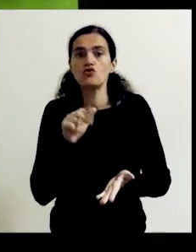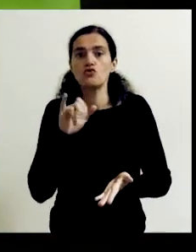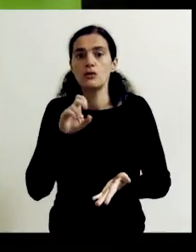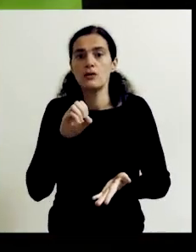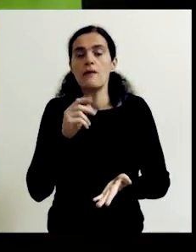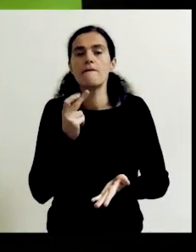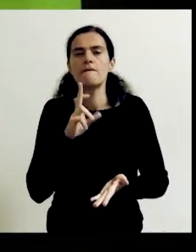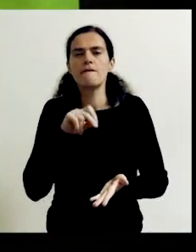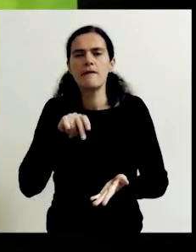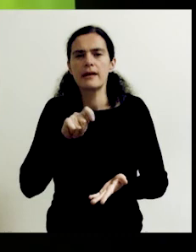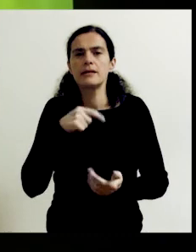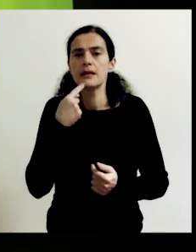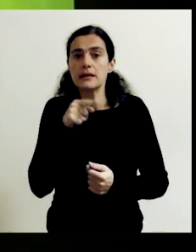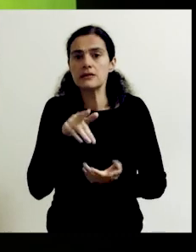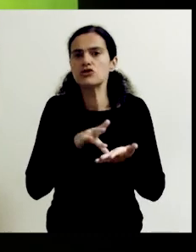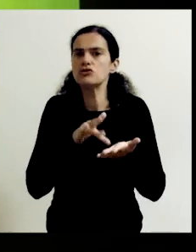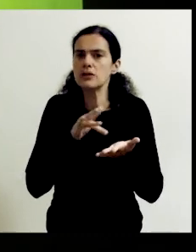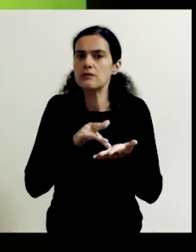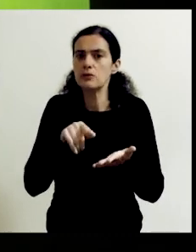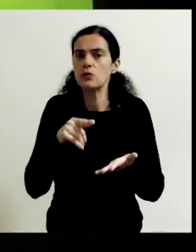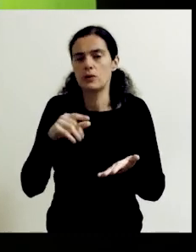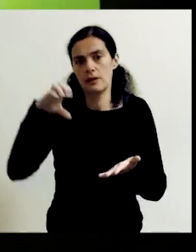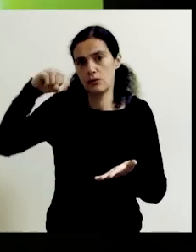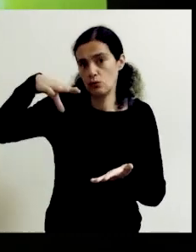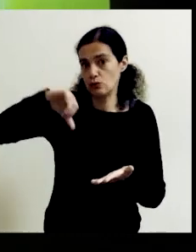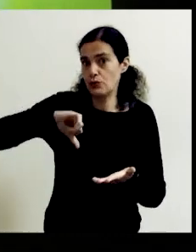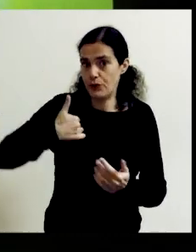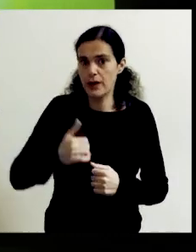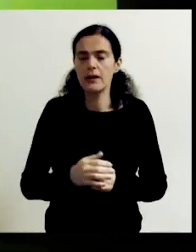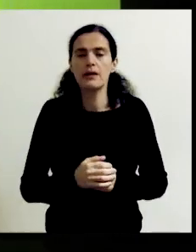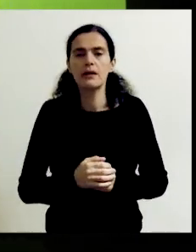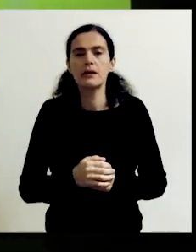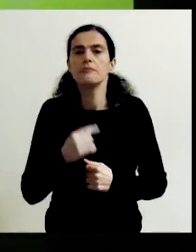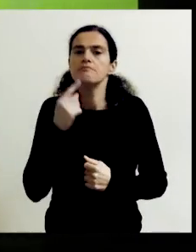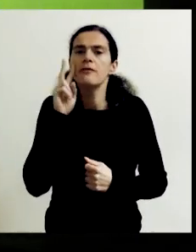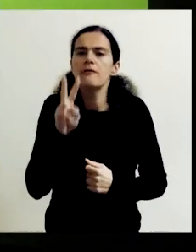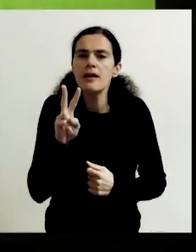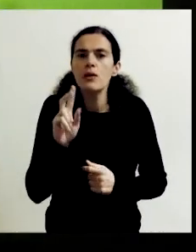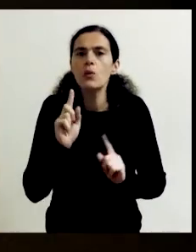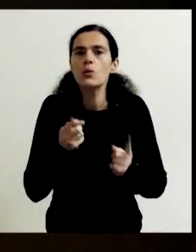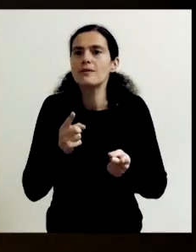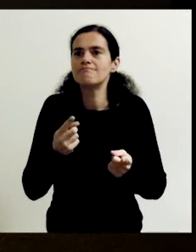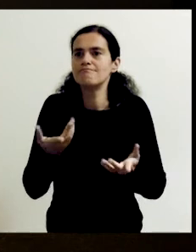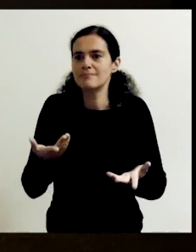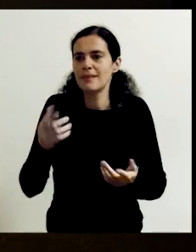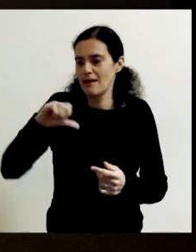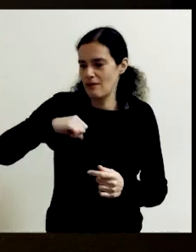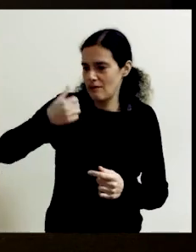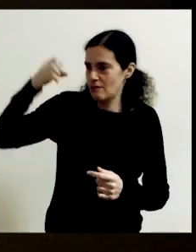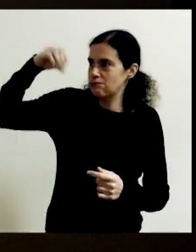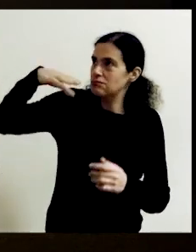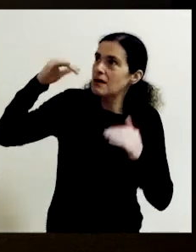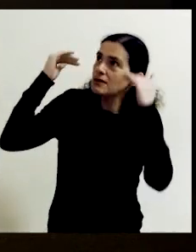writer Jules Verne in this novel, The Green Light, Le Rayon Vert, when you would see